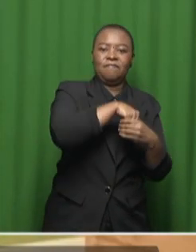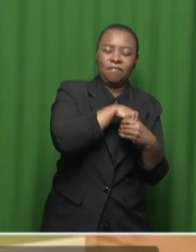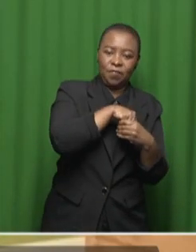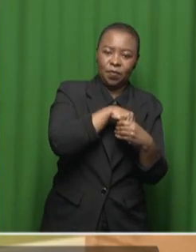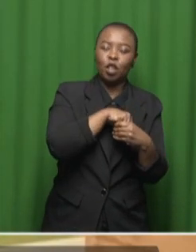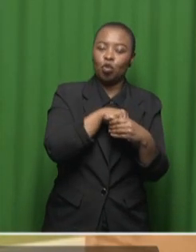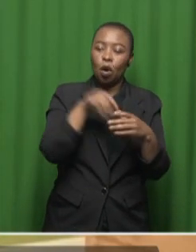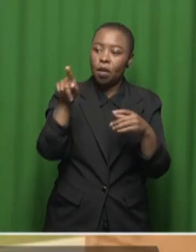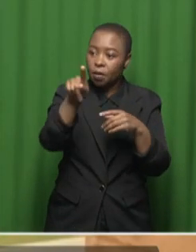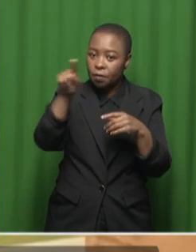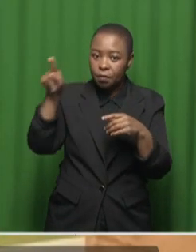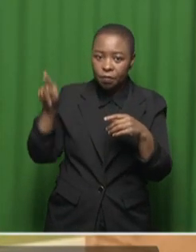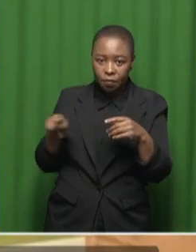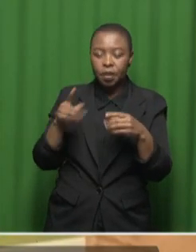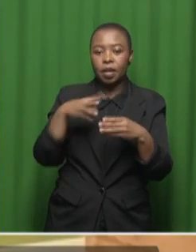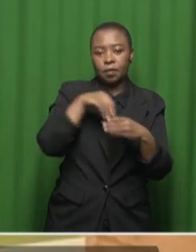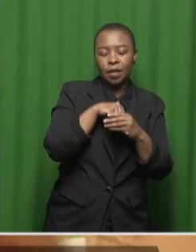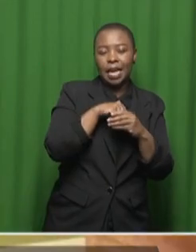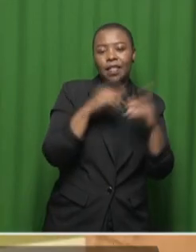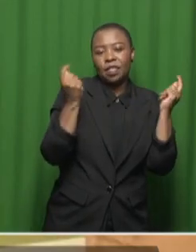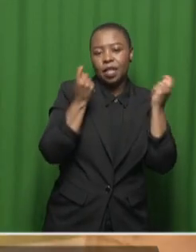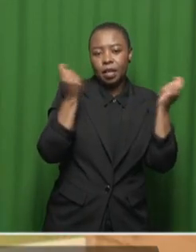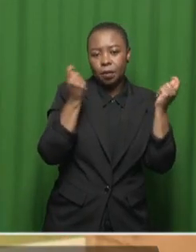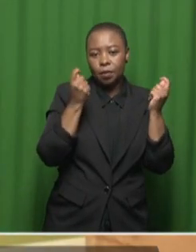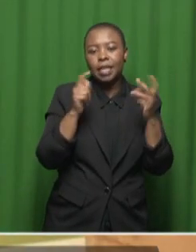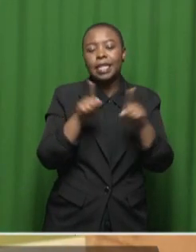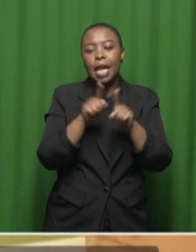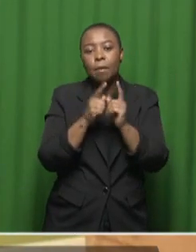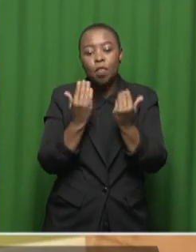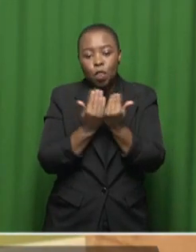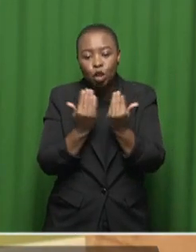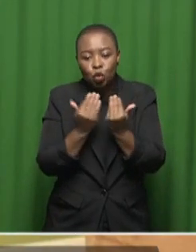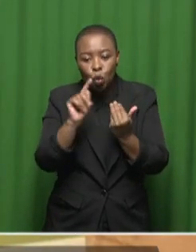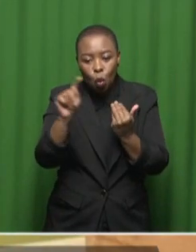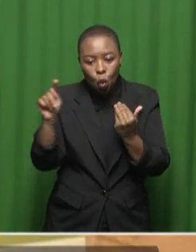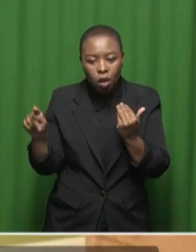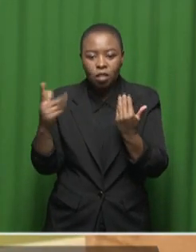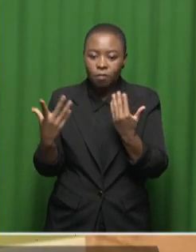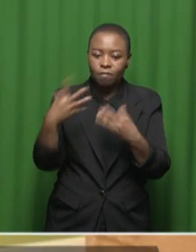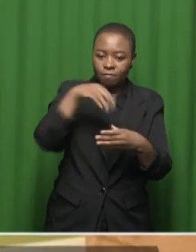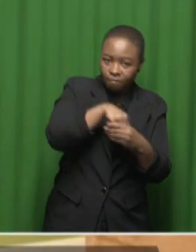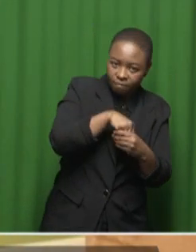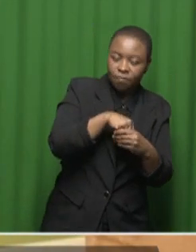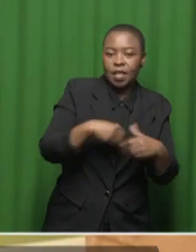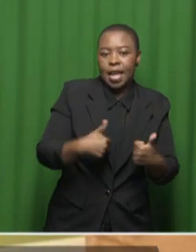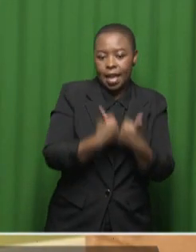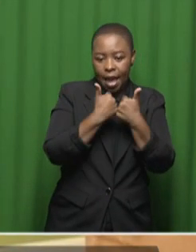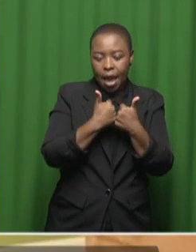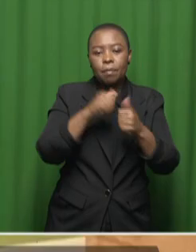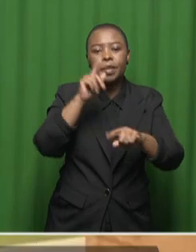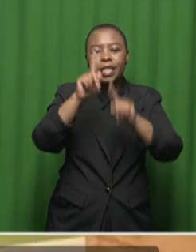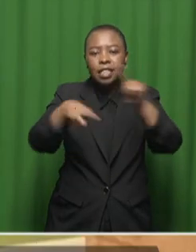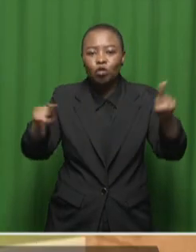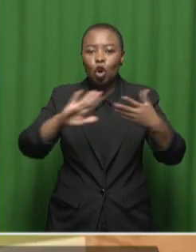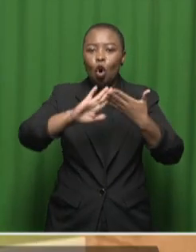forming part of that entertainment aspect as well. With the schools, we are shuttling in schools into the games, working with different